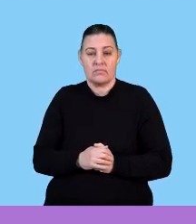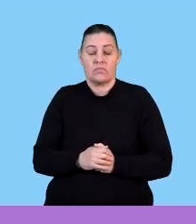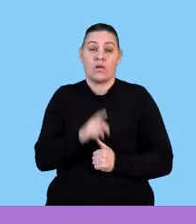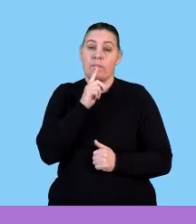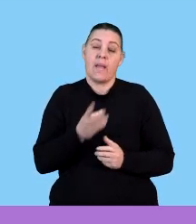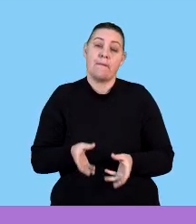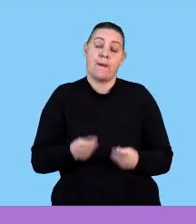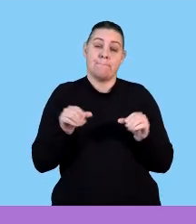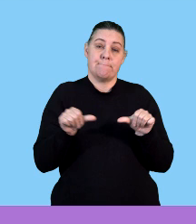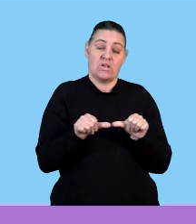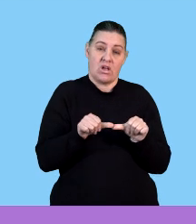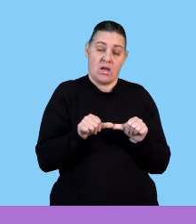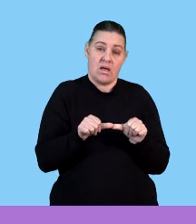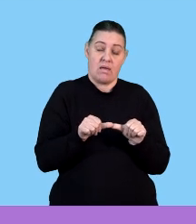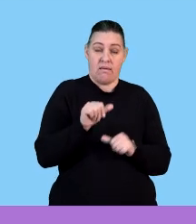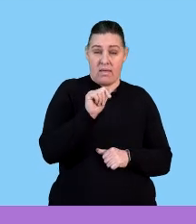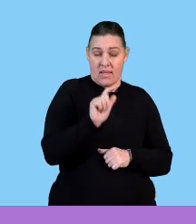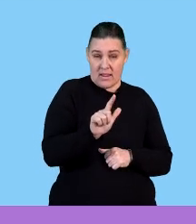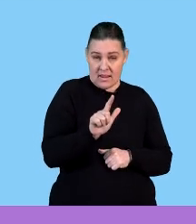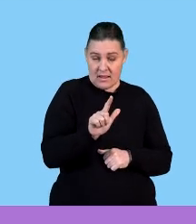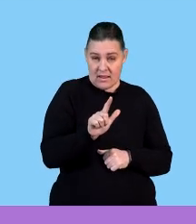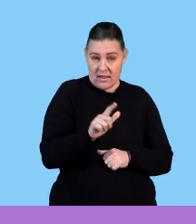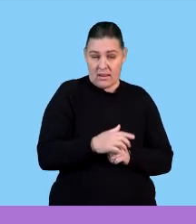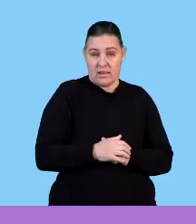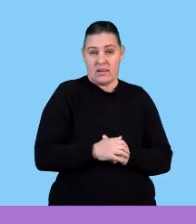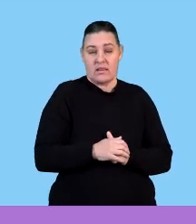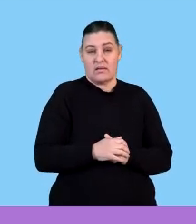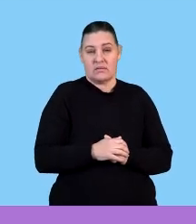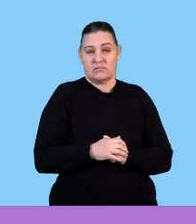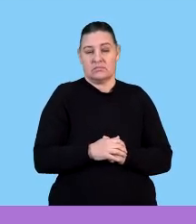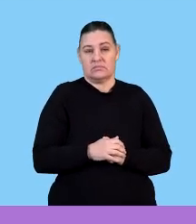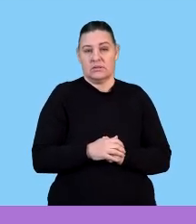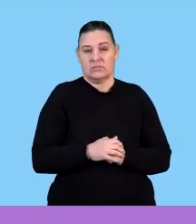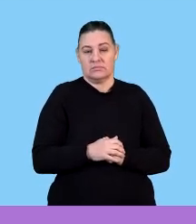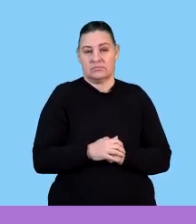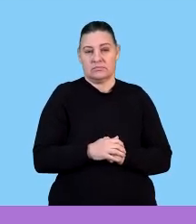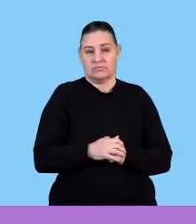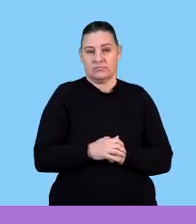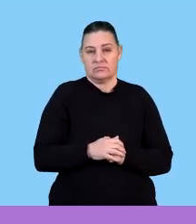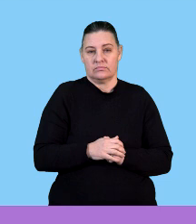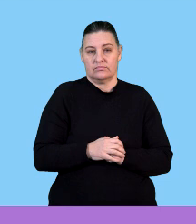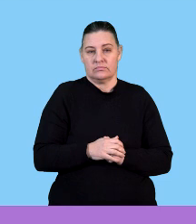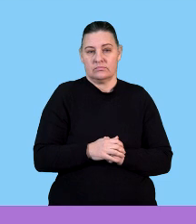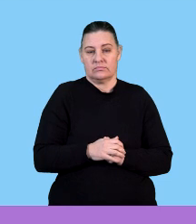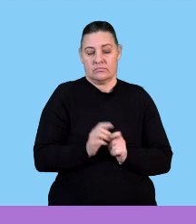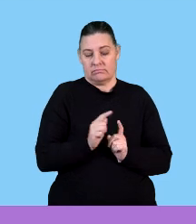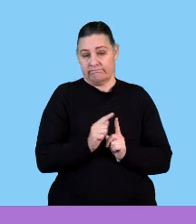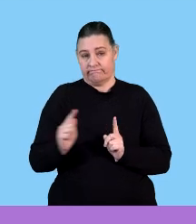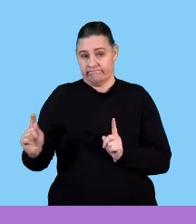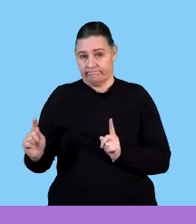case, if I measured the length, all right, just get rid of that, the length this